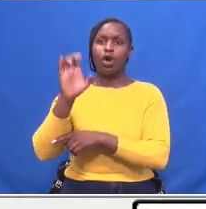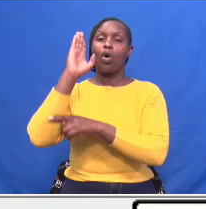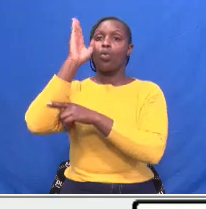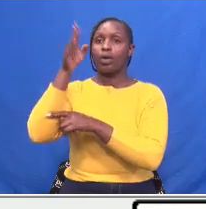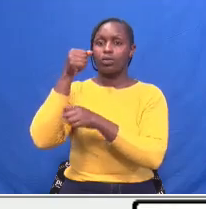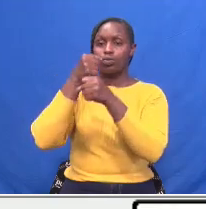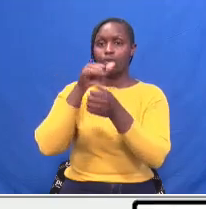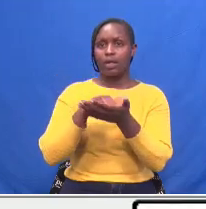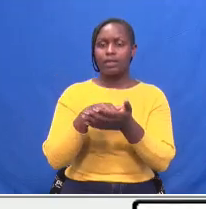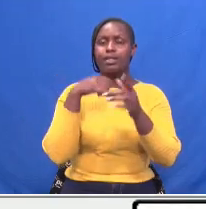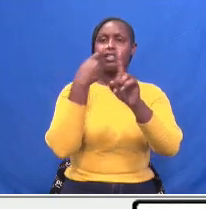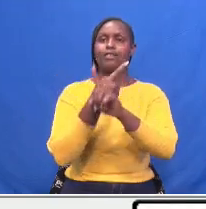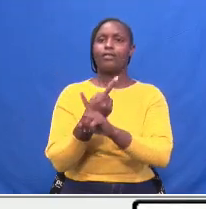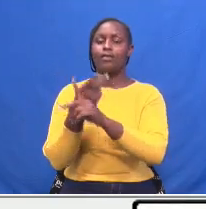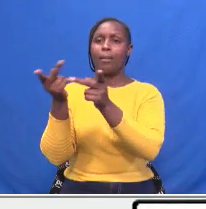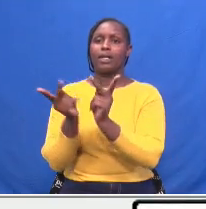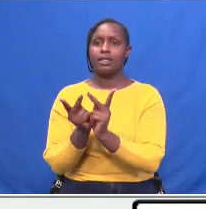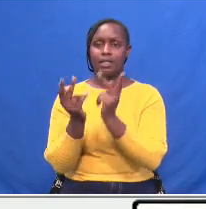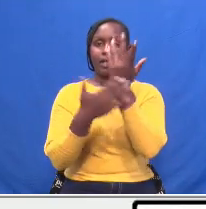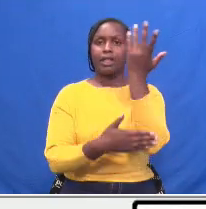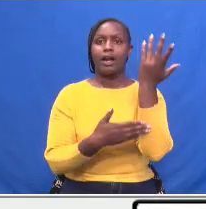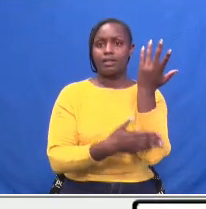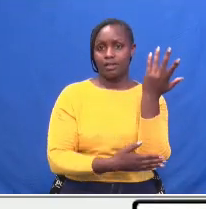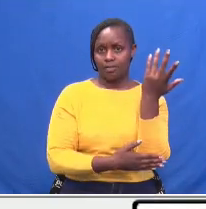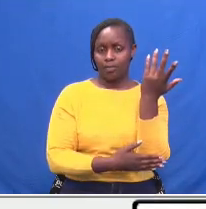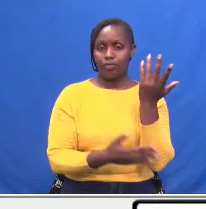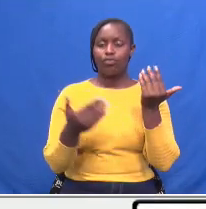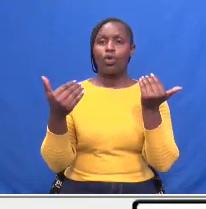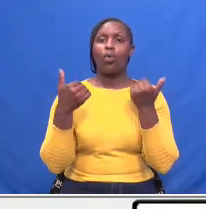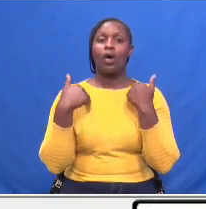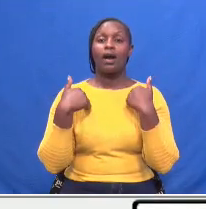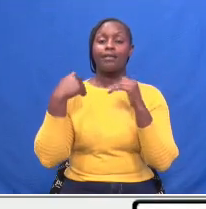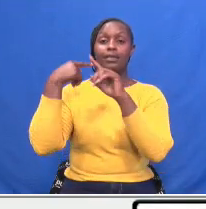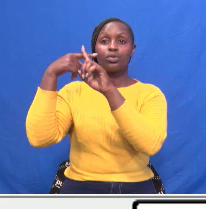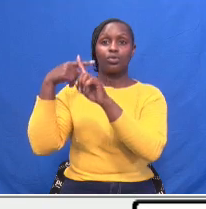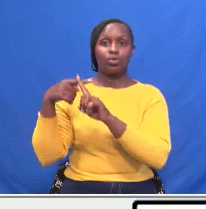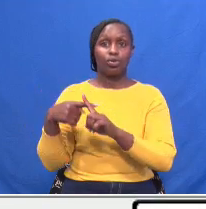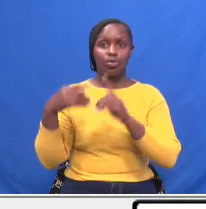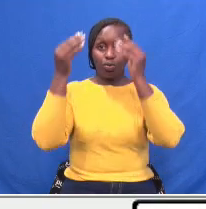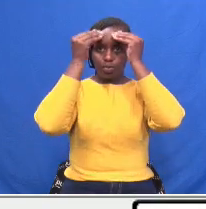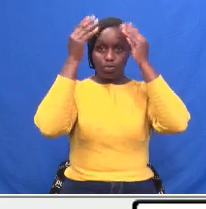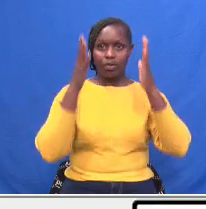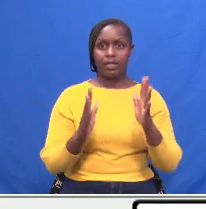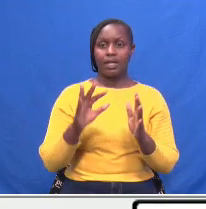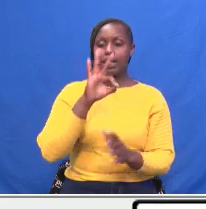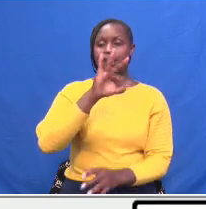whichever area of the country that they are in. We have a total candidature of